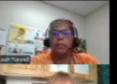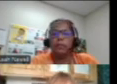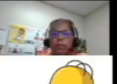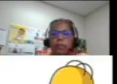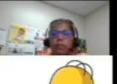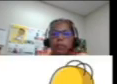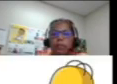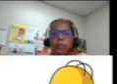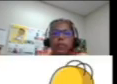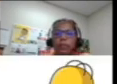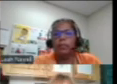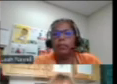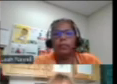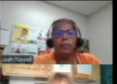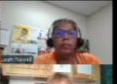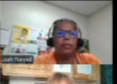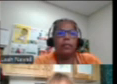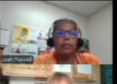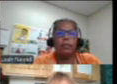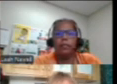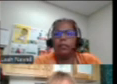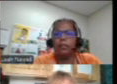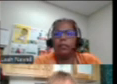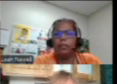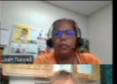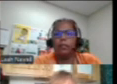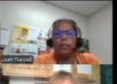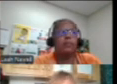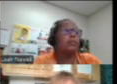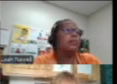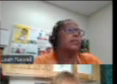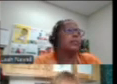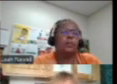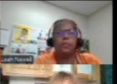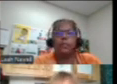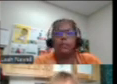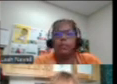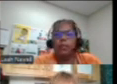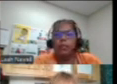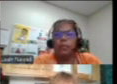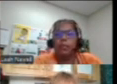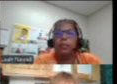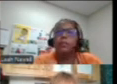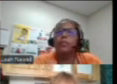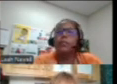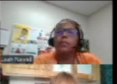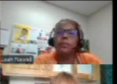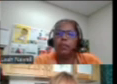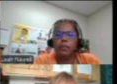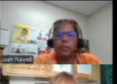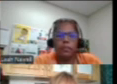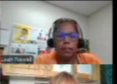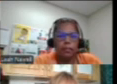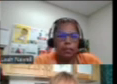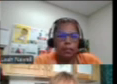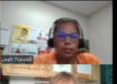National Donut Day. right, your icebreaker question is just to share your favorite kind of donut or pastry. You can either put it